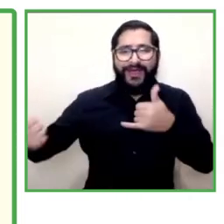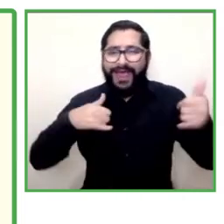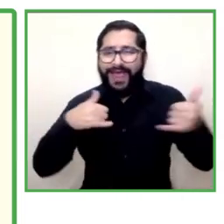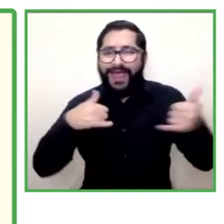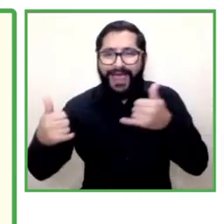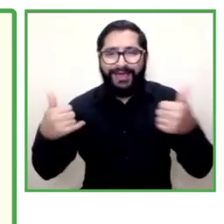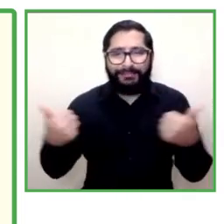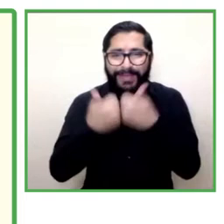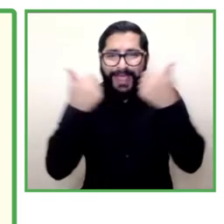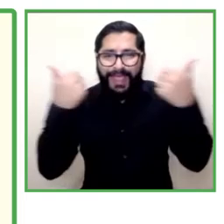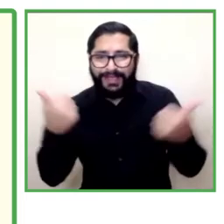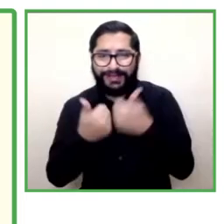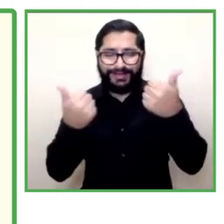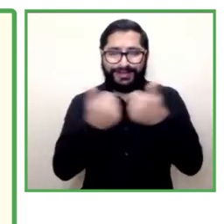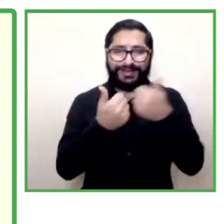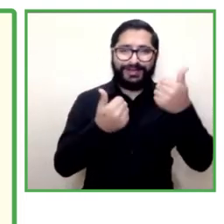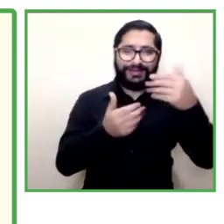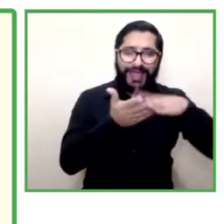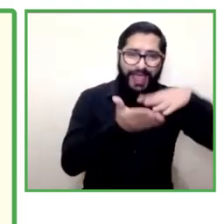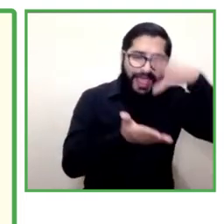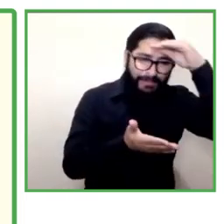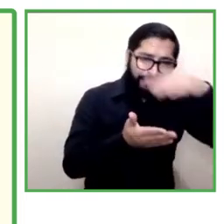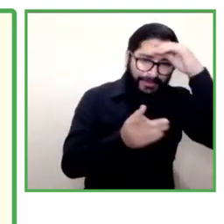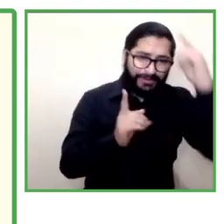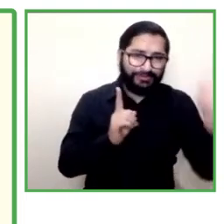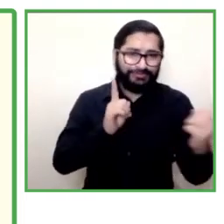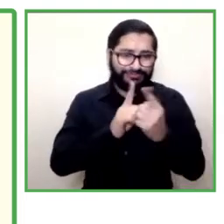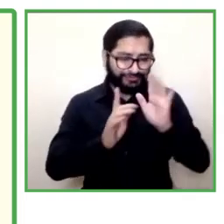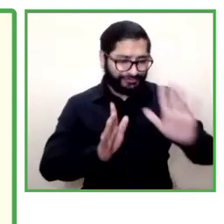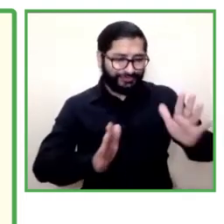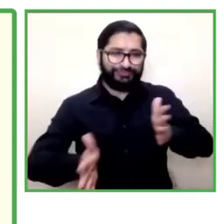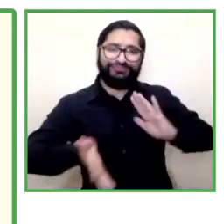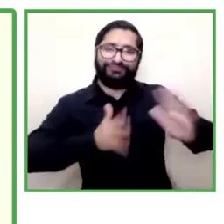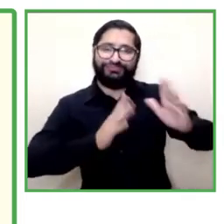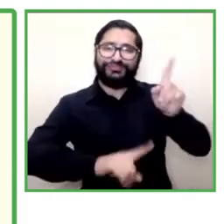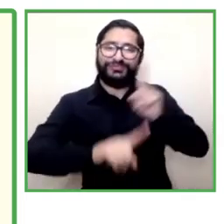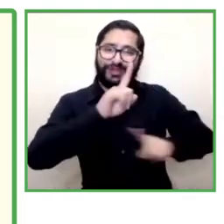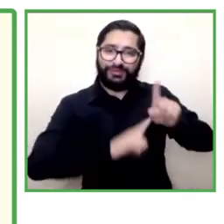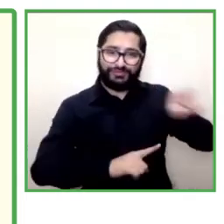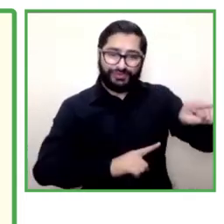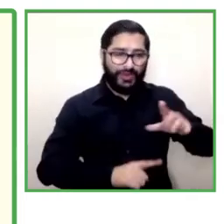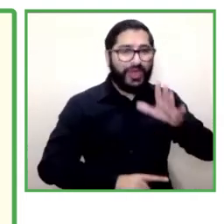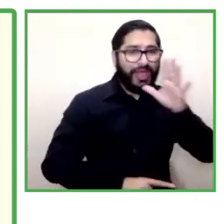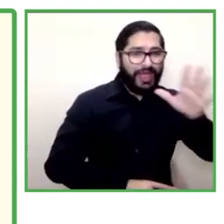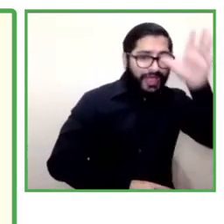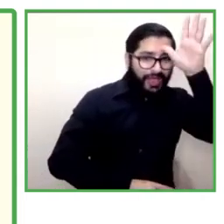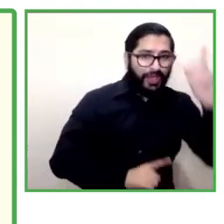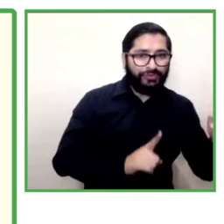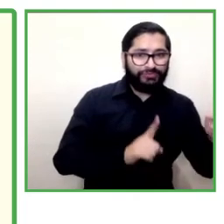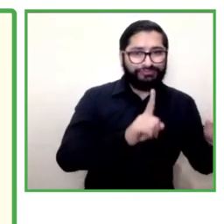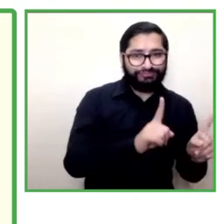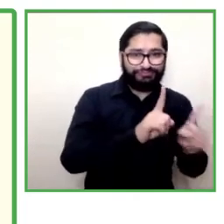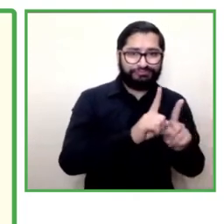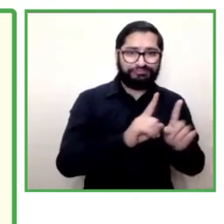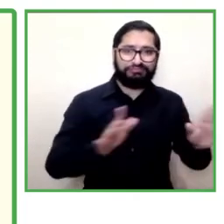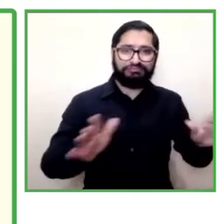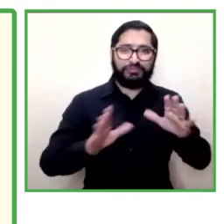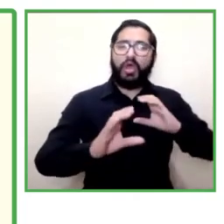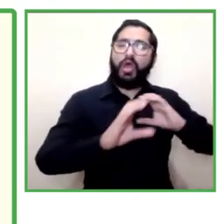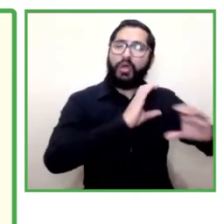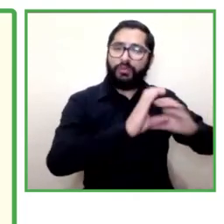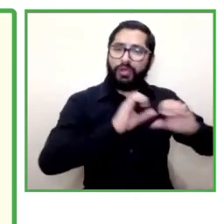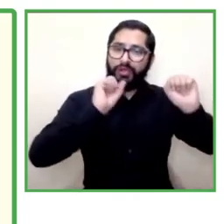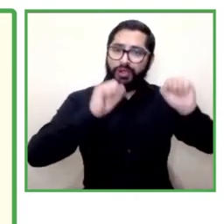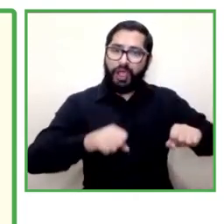different communicational needs than, let's say, that he's a teenager. So this app will then take a parent in. It